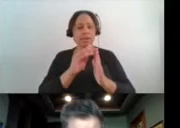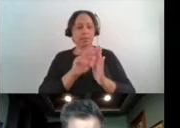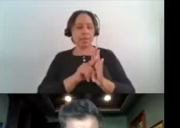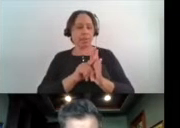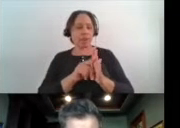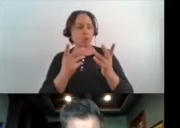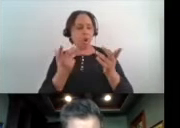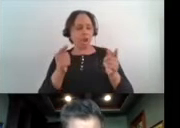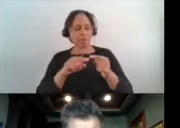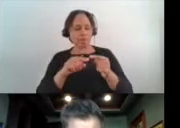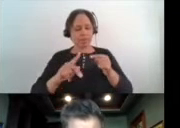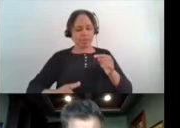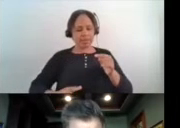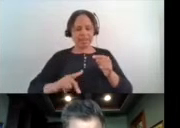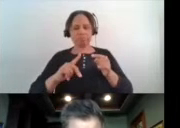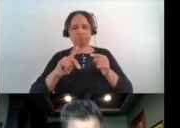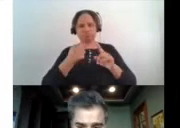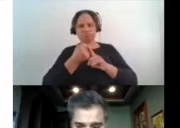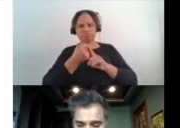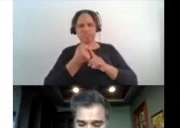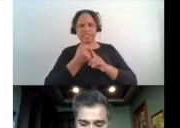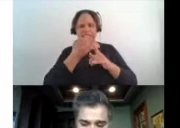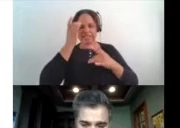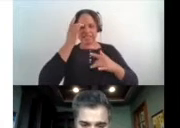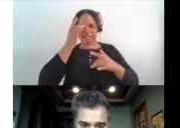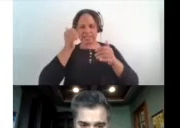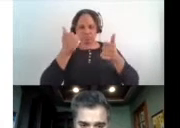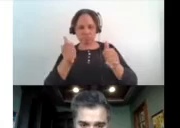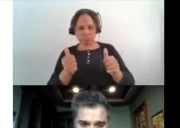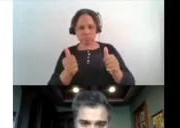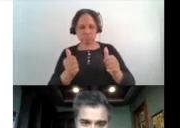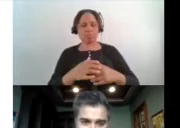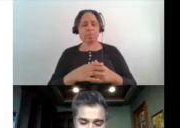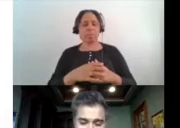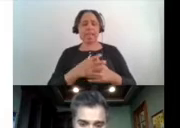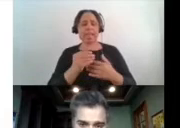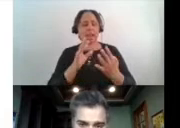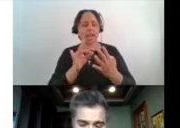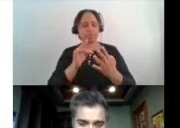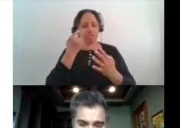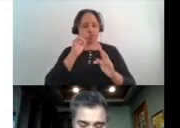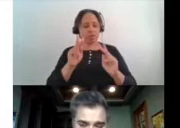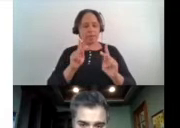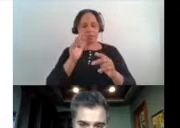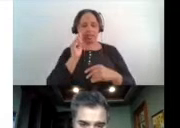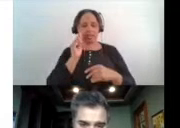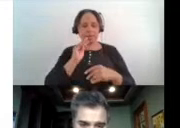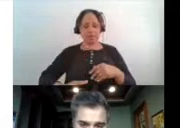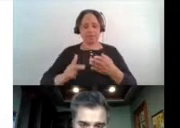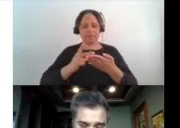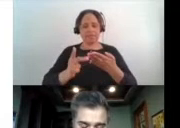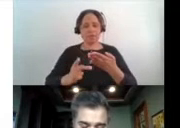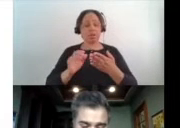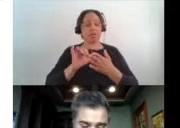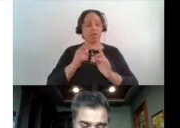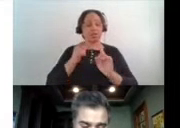diseased, and what are the options that are available for folks who are dealing with kidney failure. So that's kind of the objectives of the talk today. Is